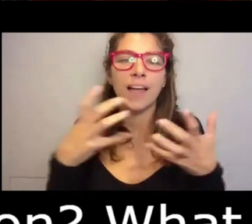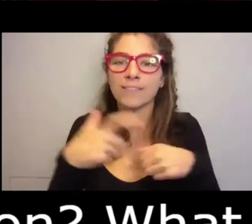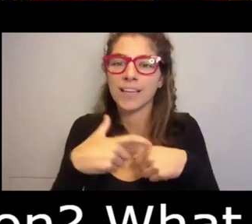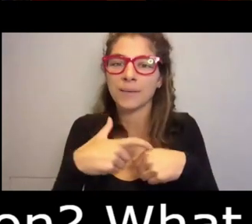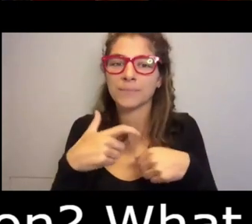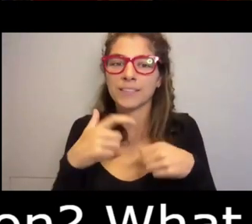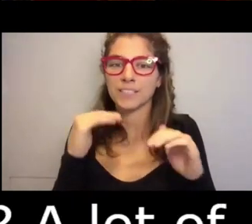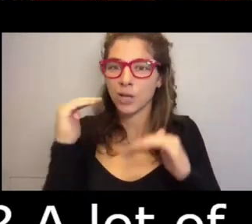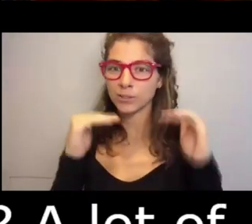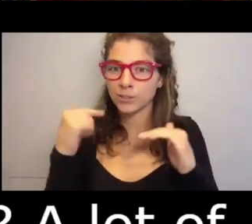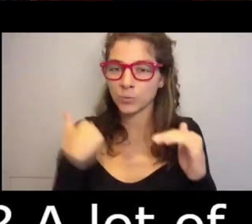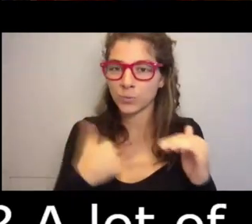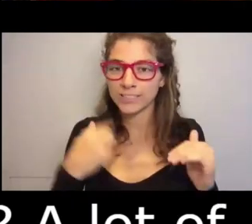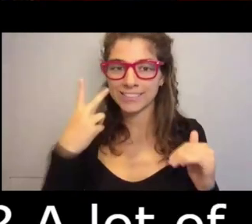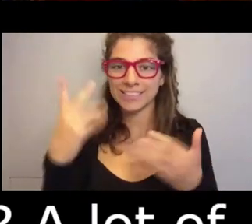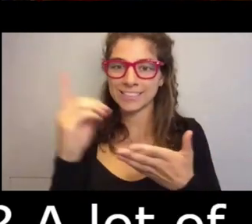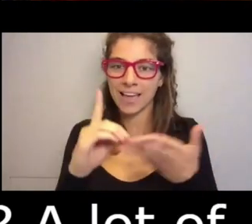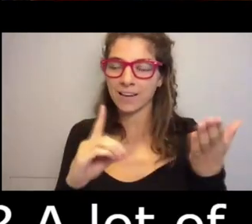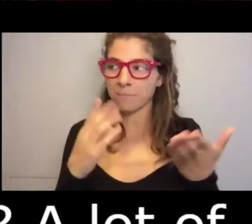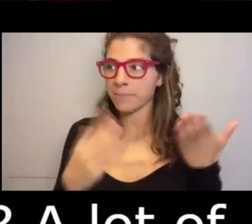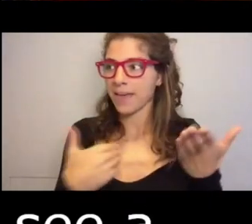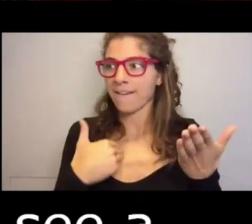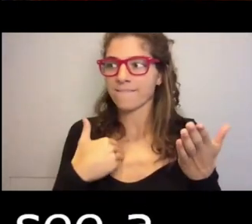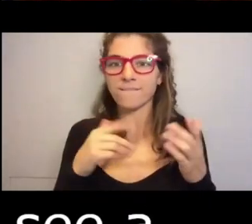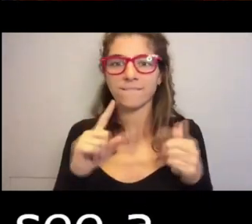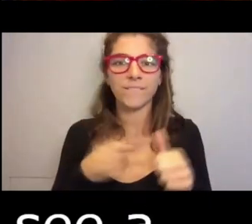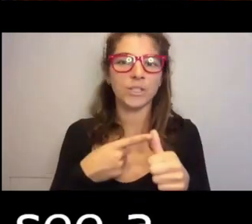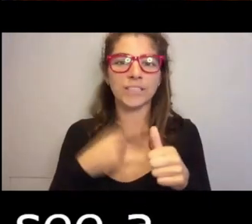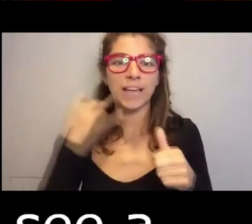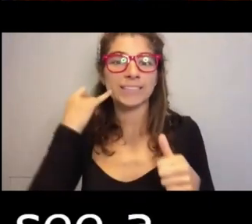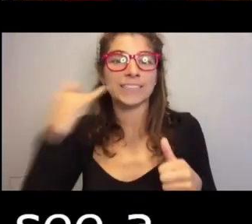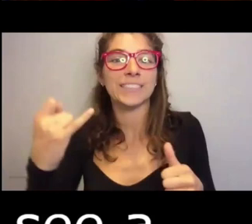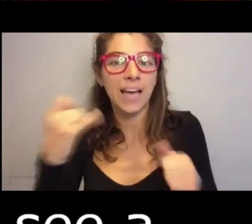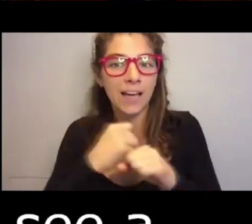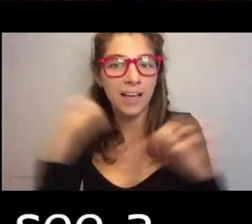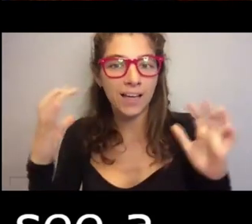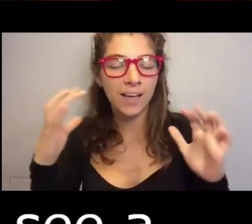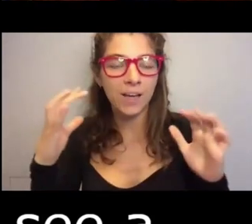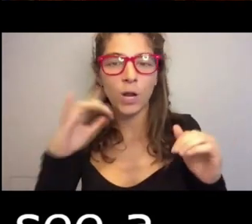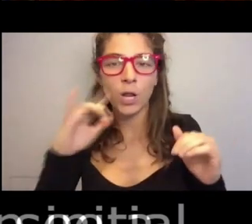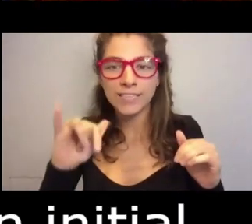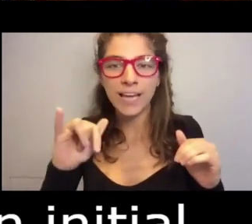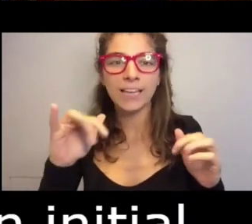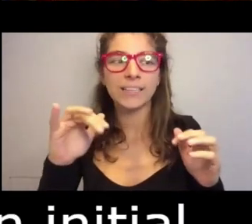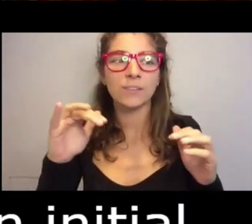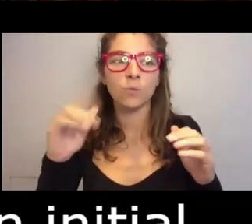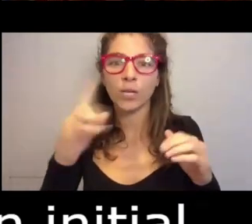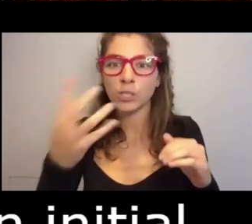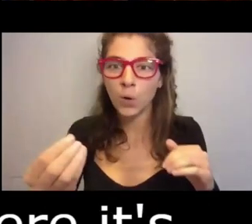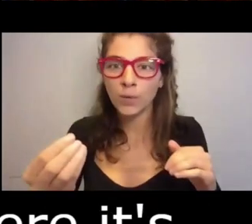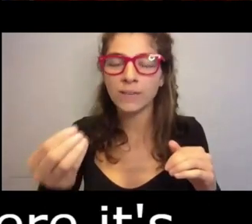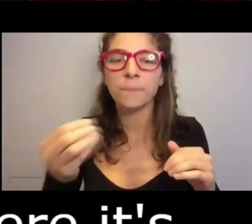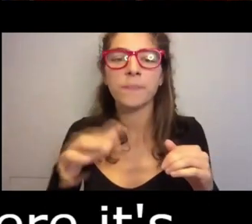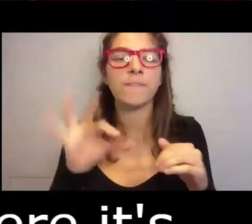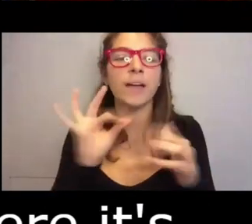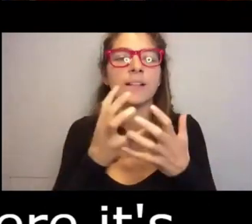as adults, when we see a design, we might have an initial idea of what it is and where it's going. And we find a